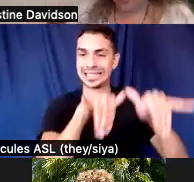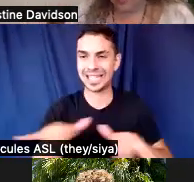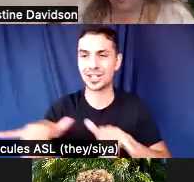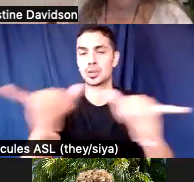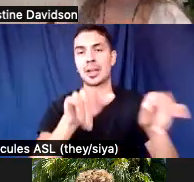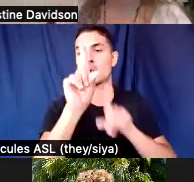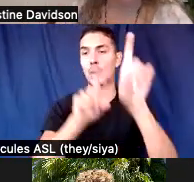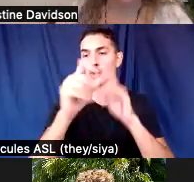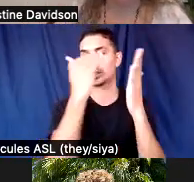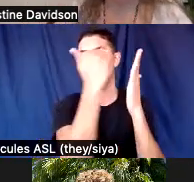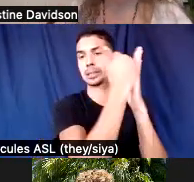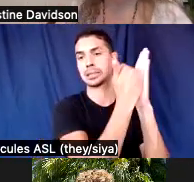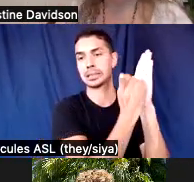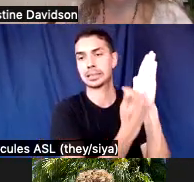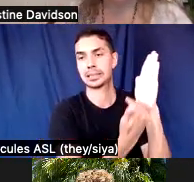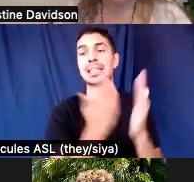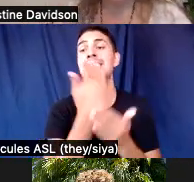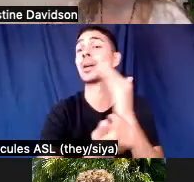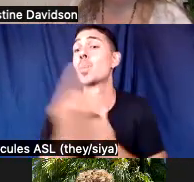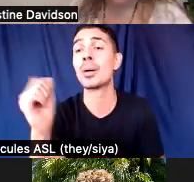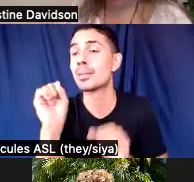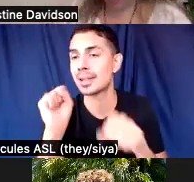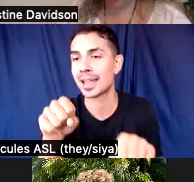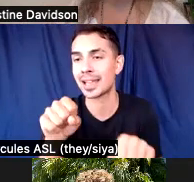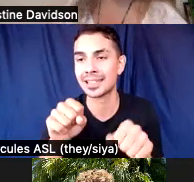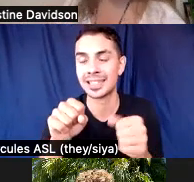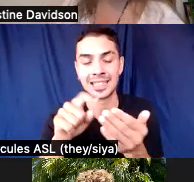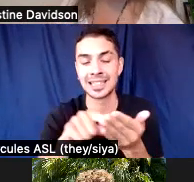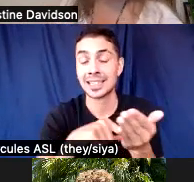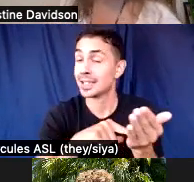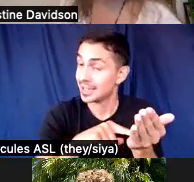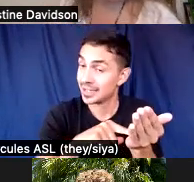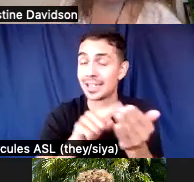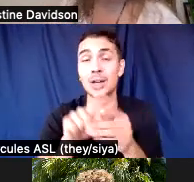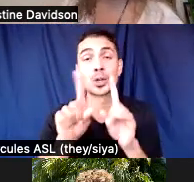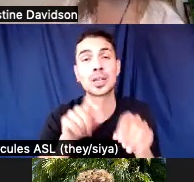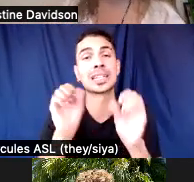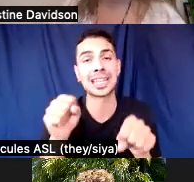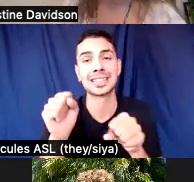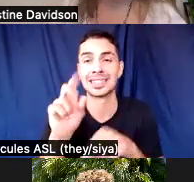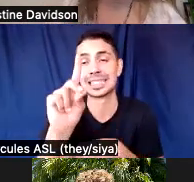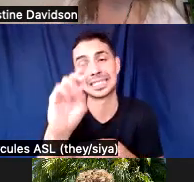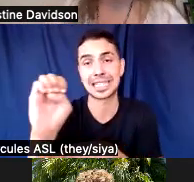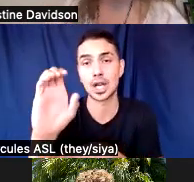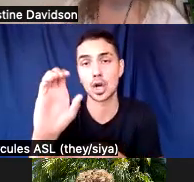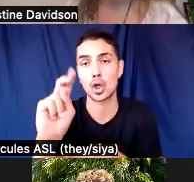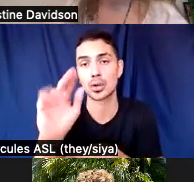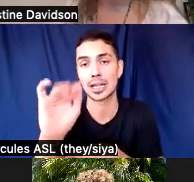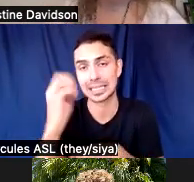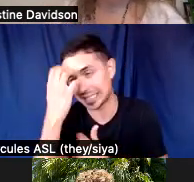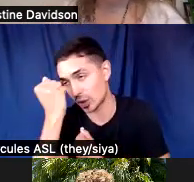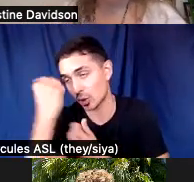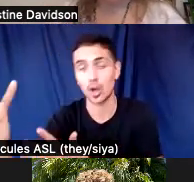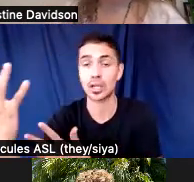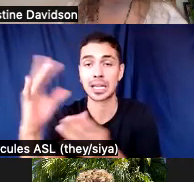questions. And I suppose somebody could go in and decolonize those sets of questions, but at least it's there, it's out there. You can Google it and find what